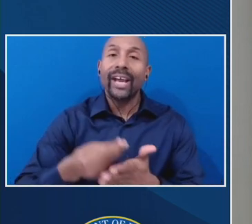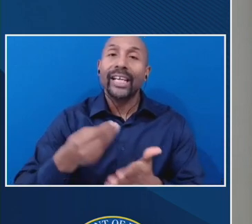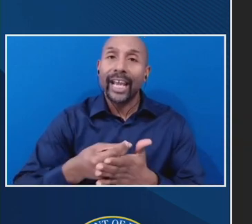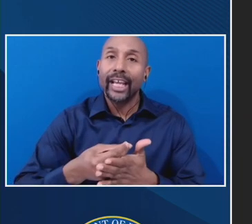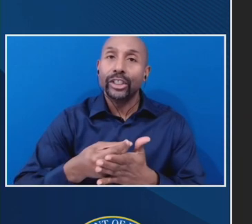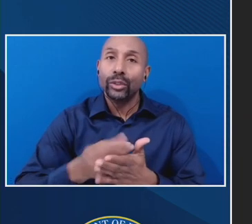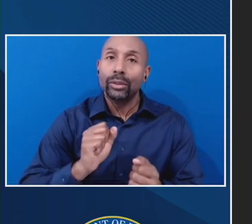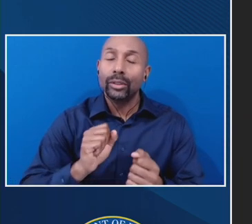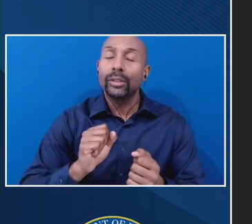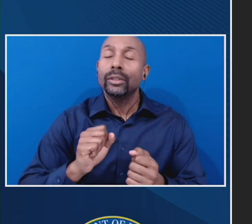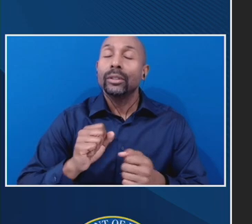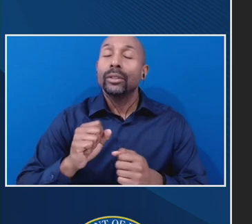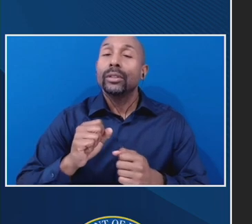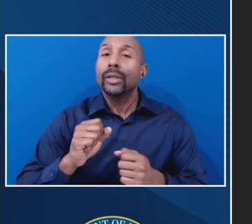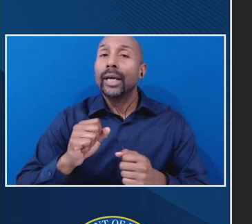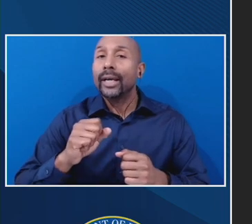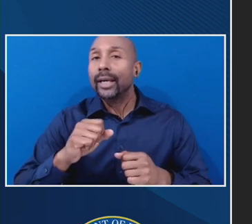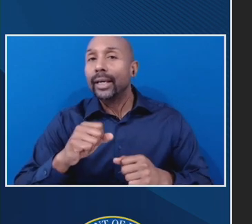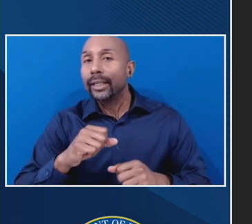Thank you.